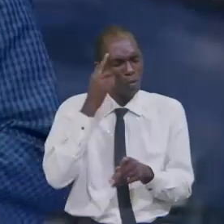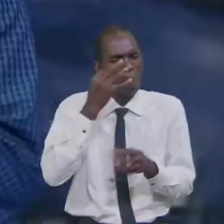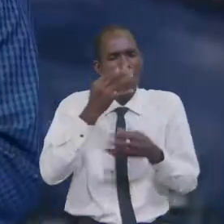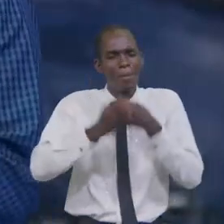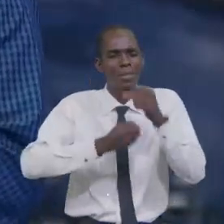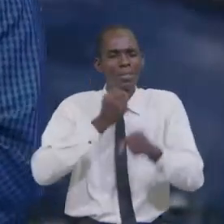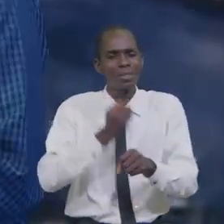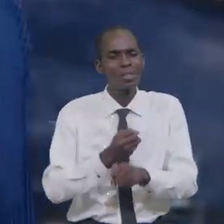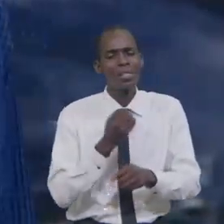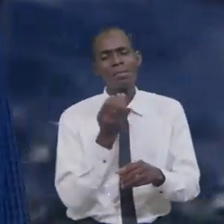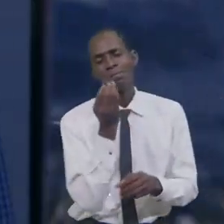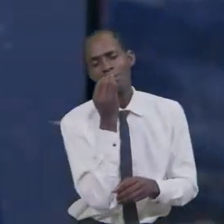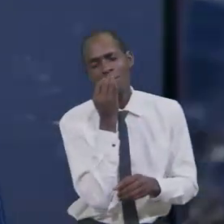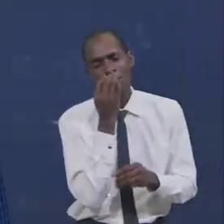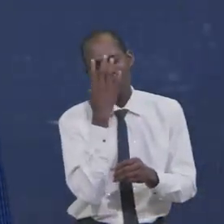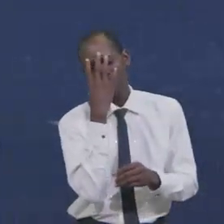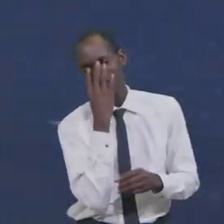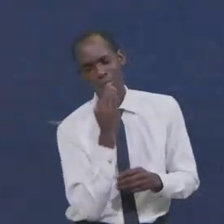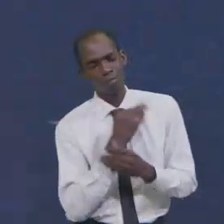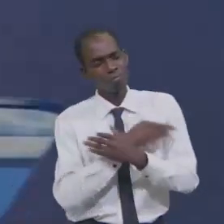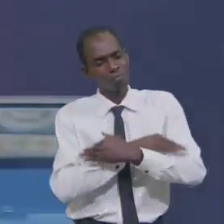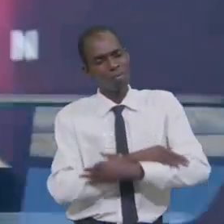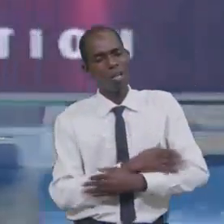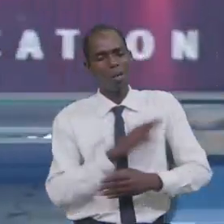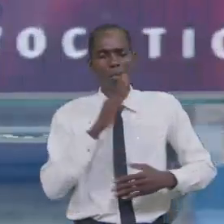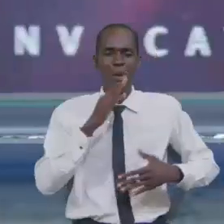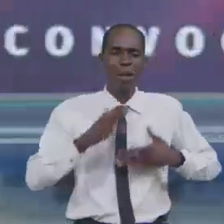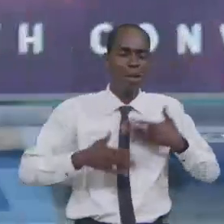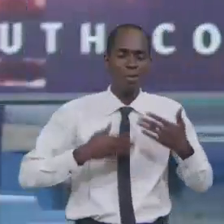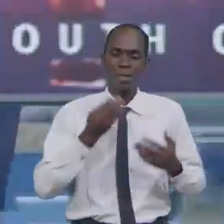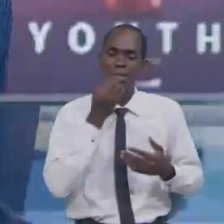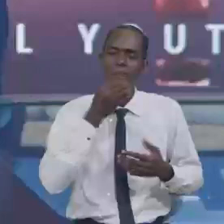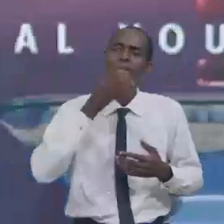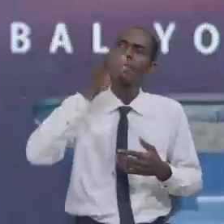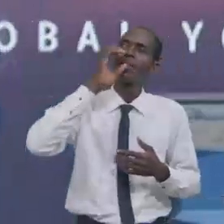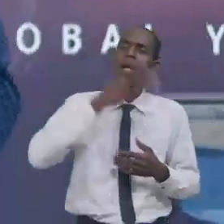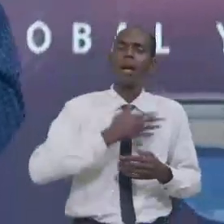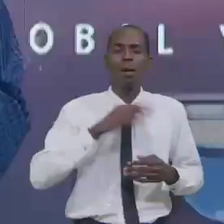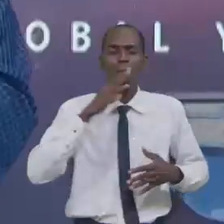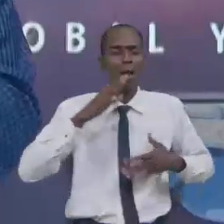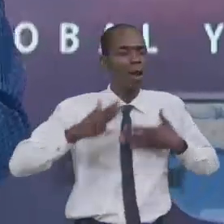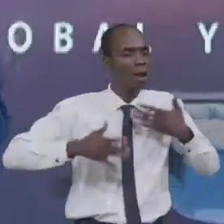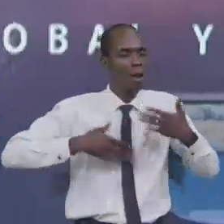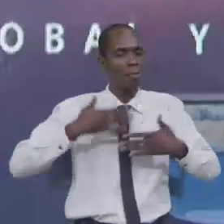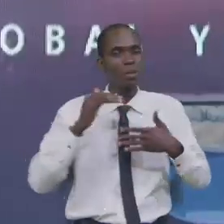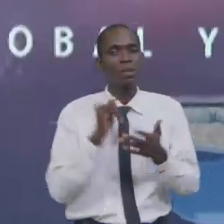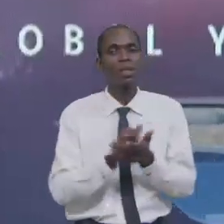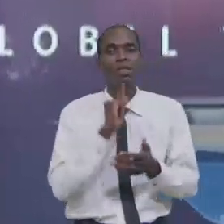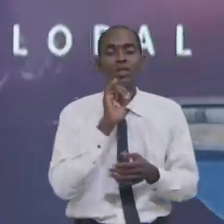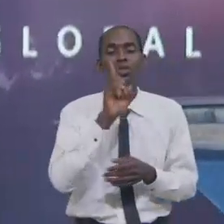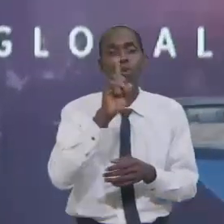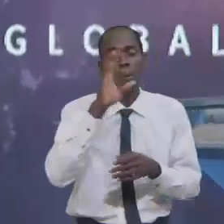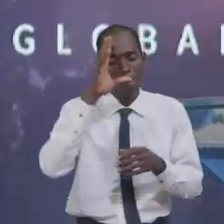eat and drink, and be merry. Eat and drink, and be merry. That's a one-man party. He